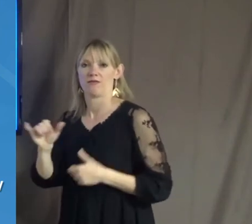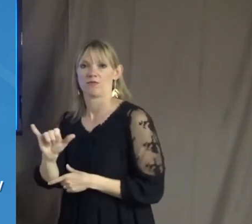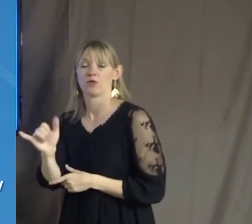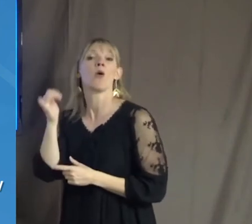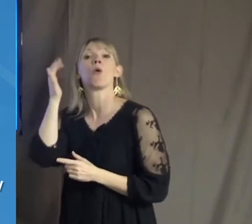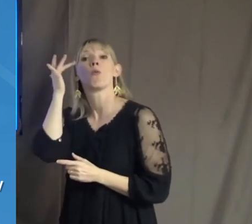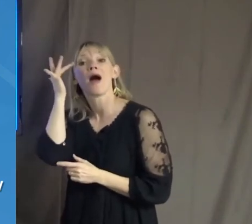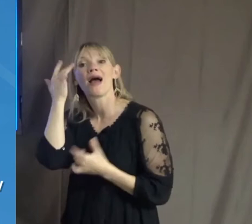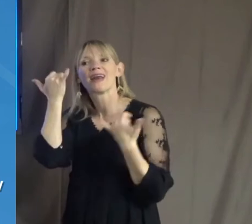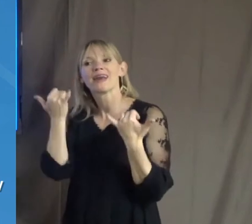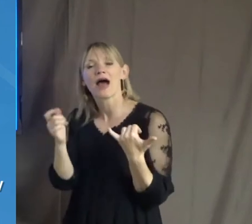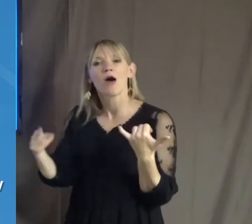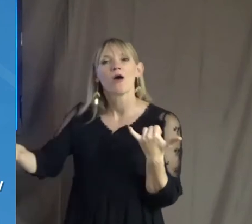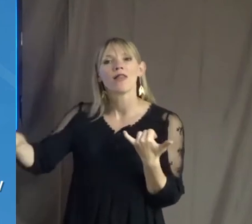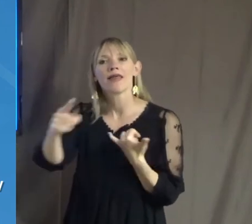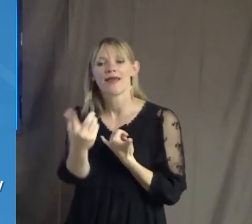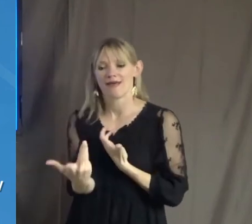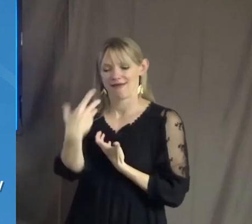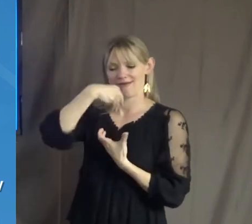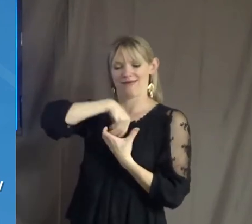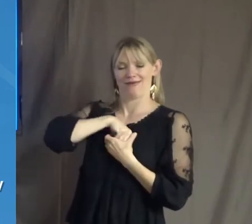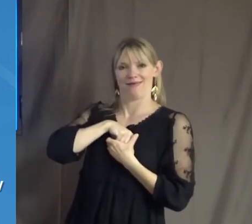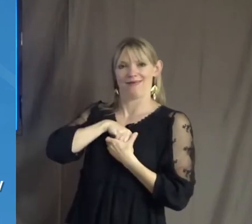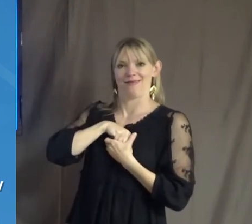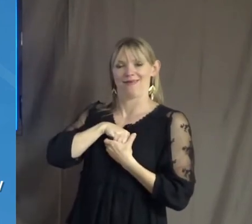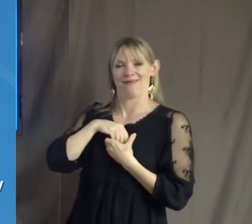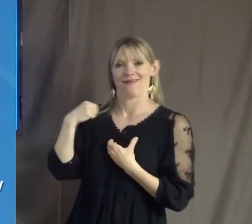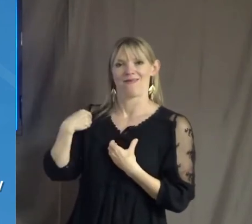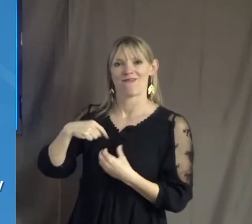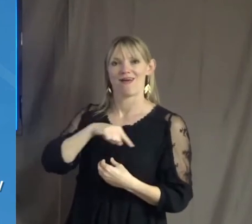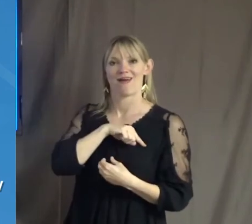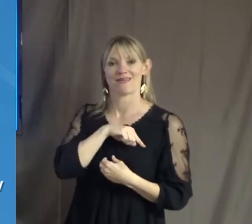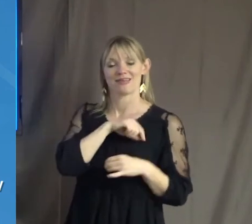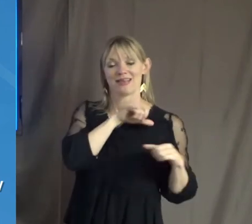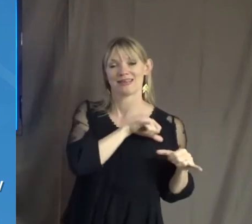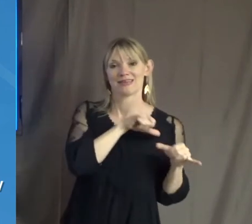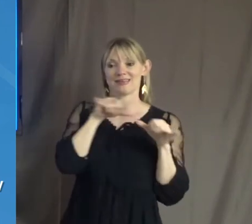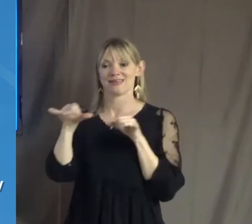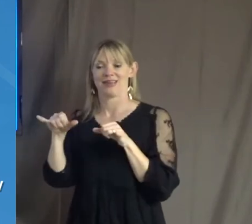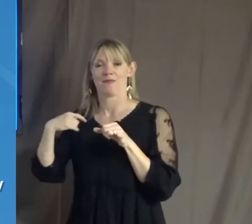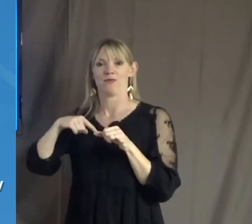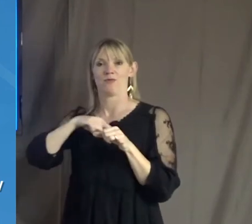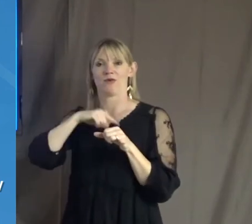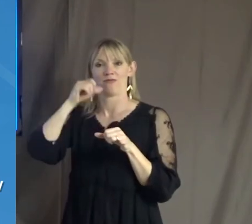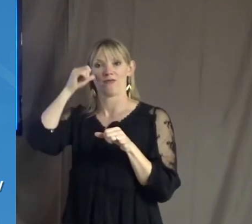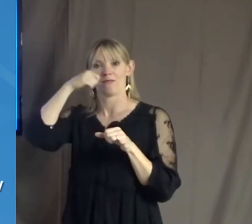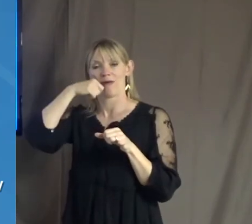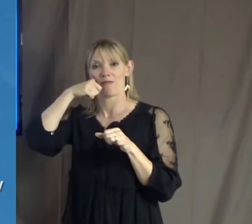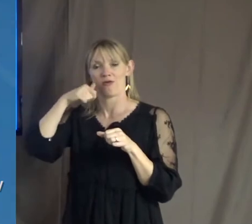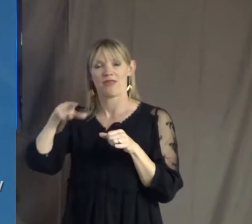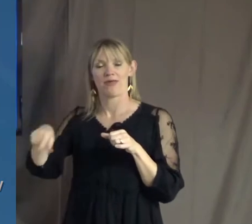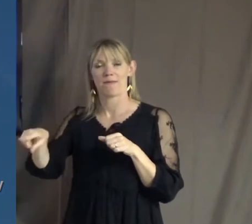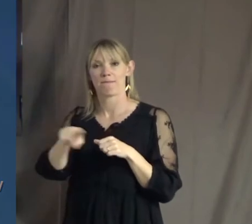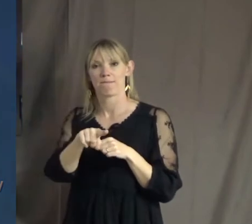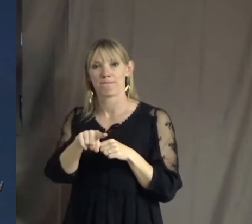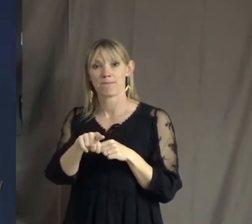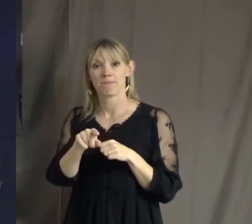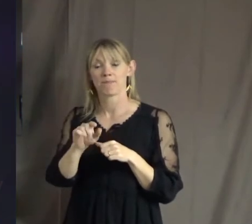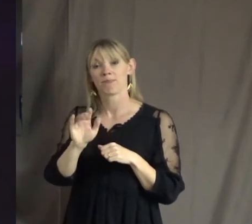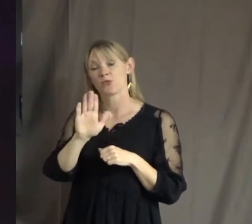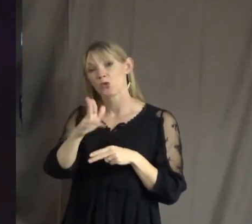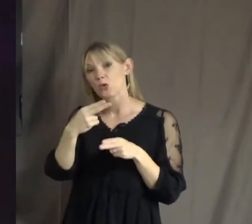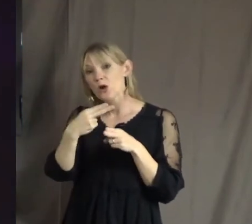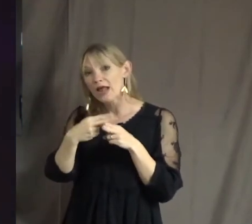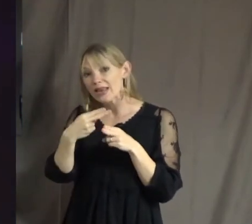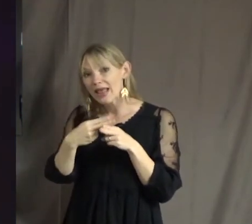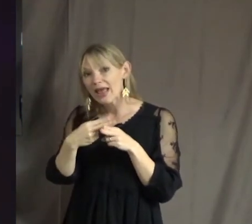are now a part of us as we remember them. Your name